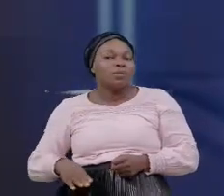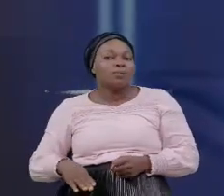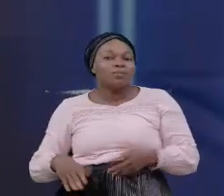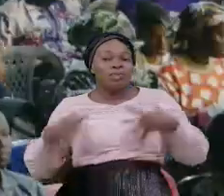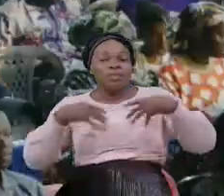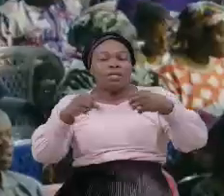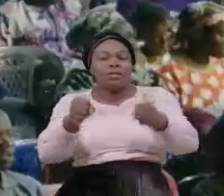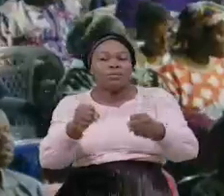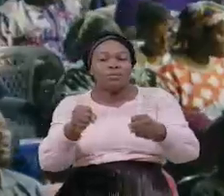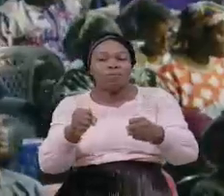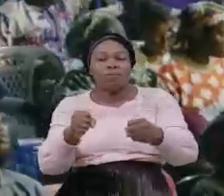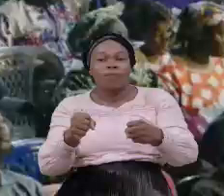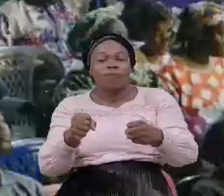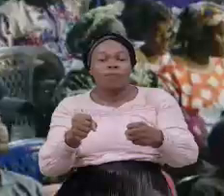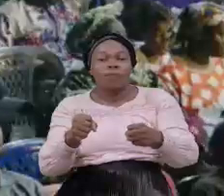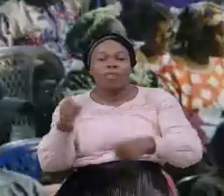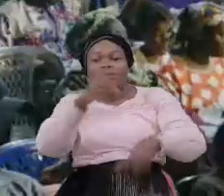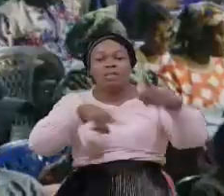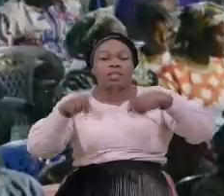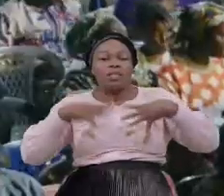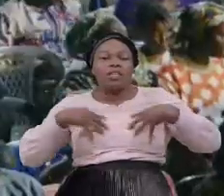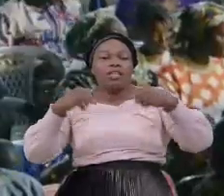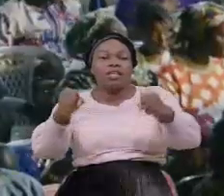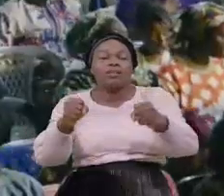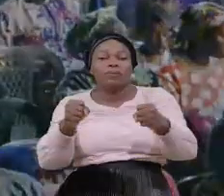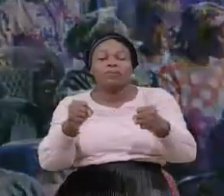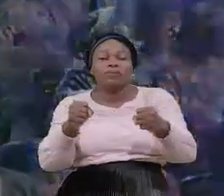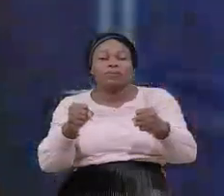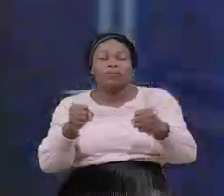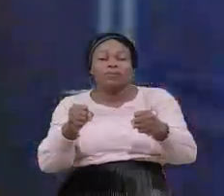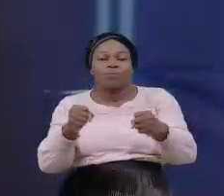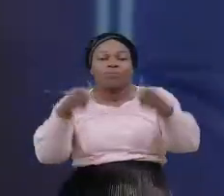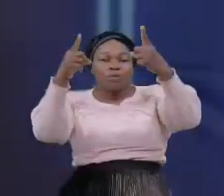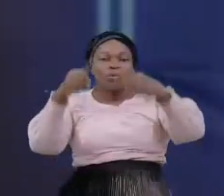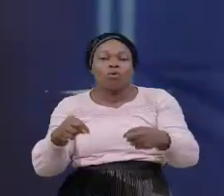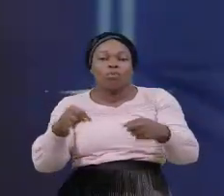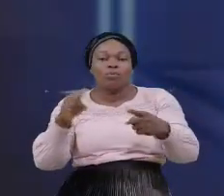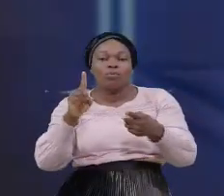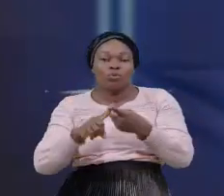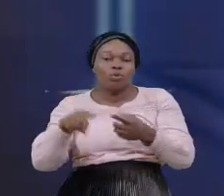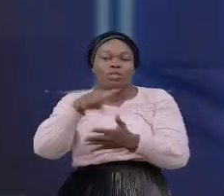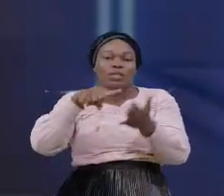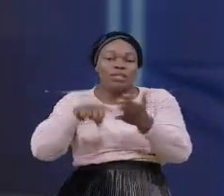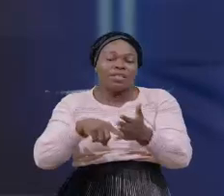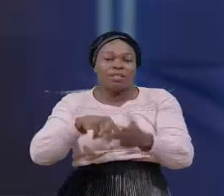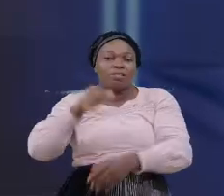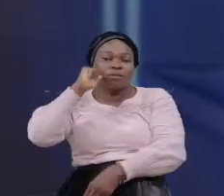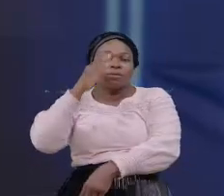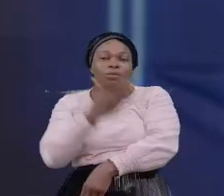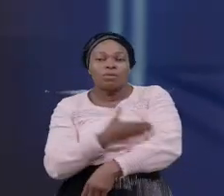Somebody shout healing. Healing. Come to this daughter of mine.